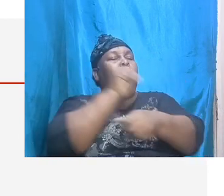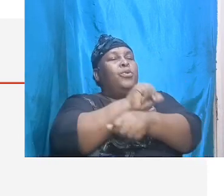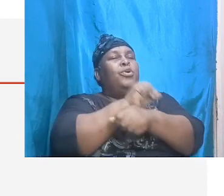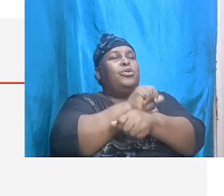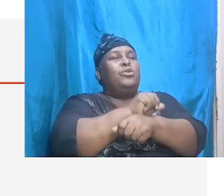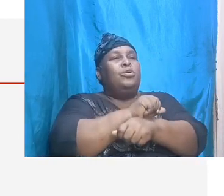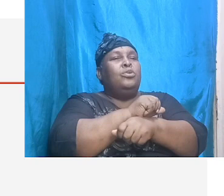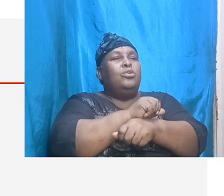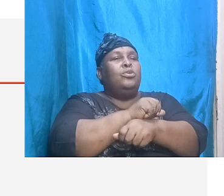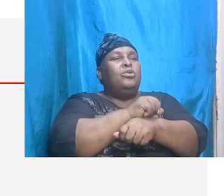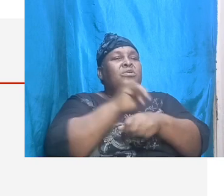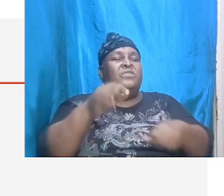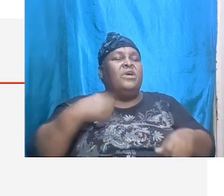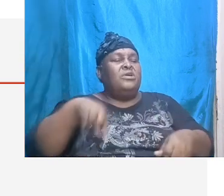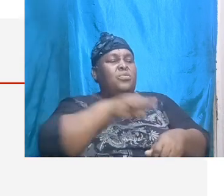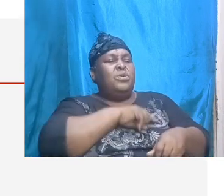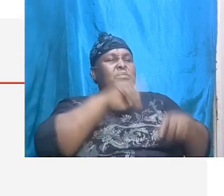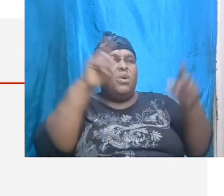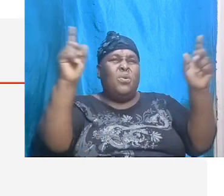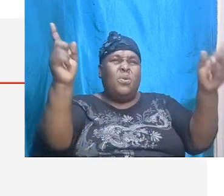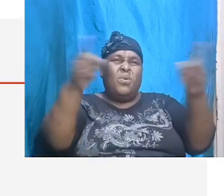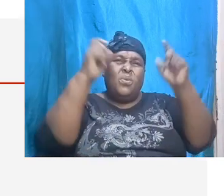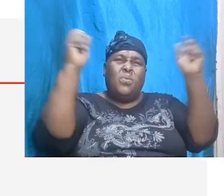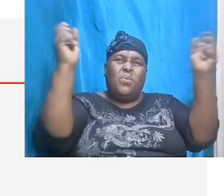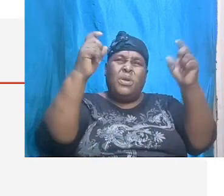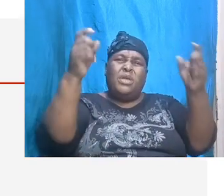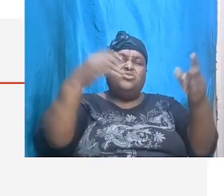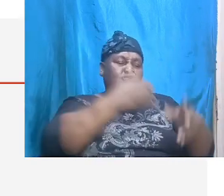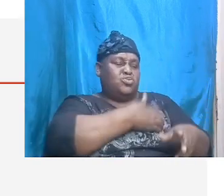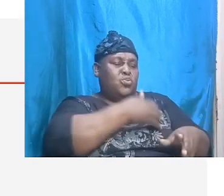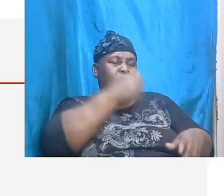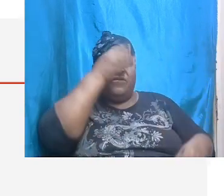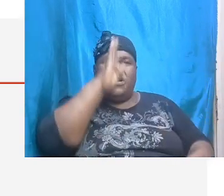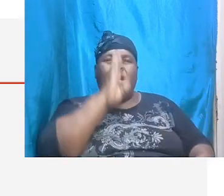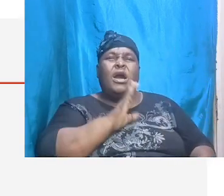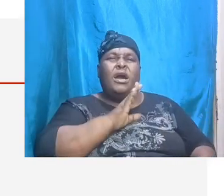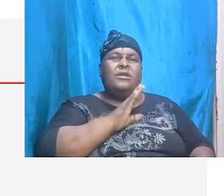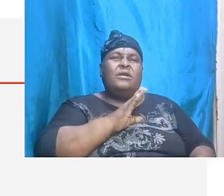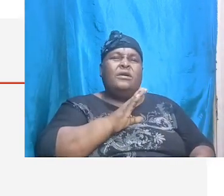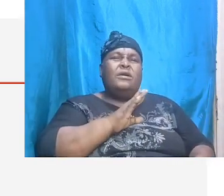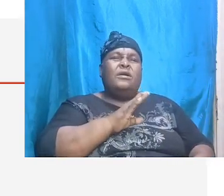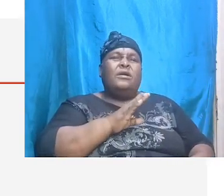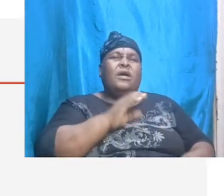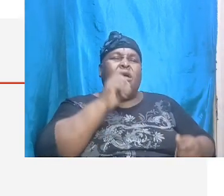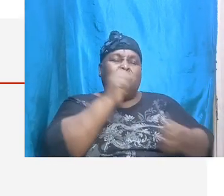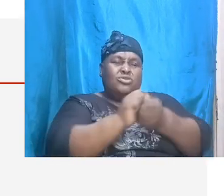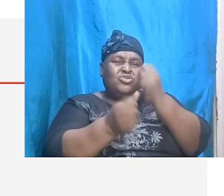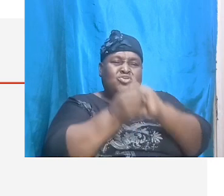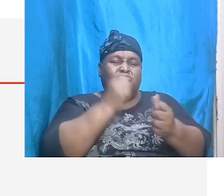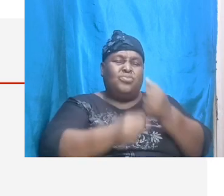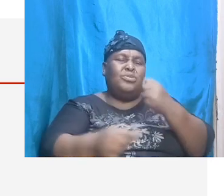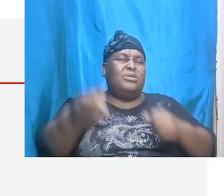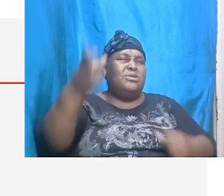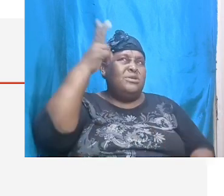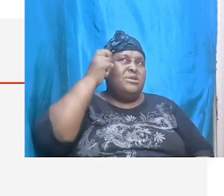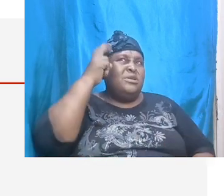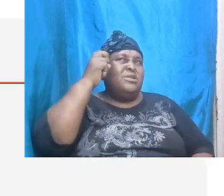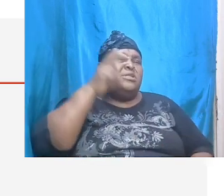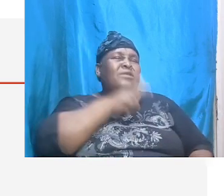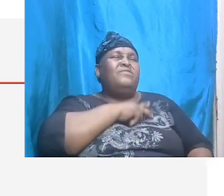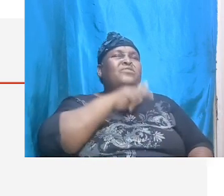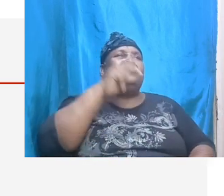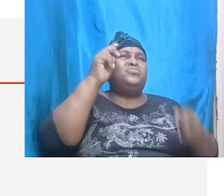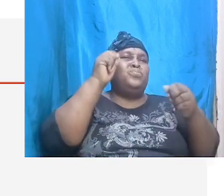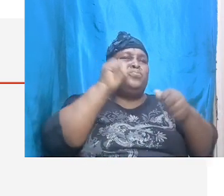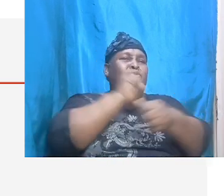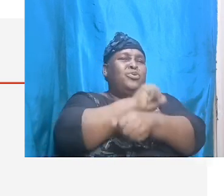God, win souls for the kingdom of God. What's that one task? Amen. That we might devour and destroy the devil's kingdom, because we have